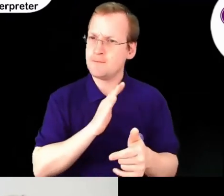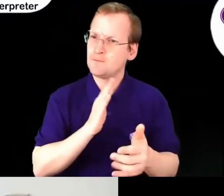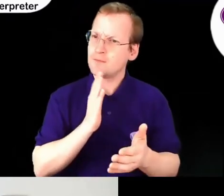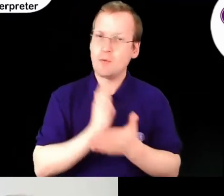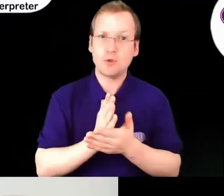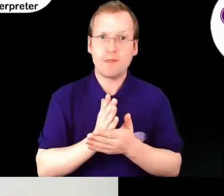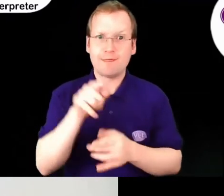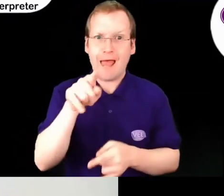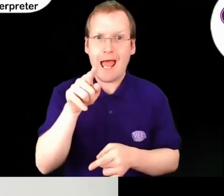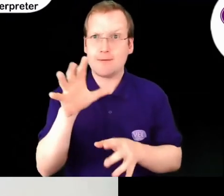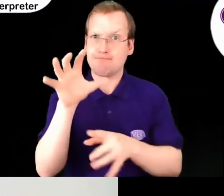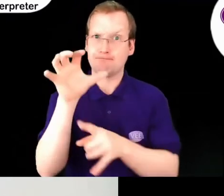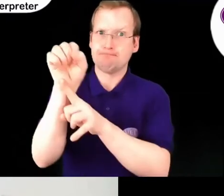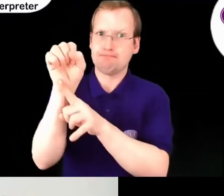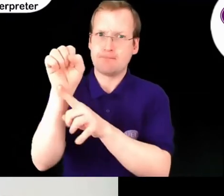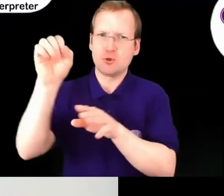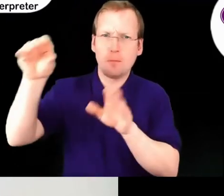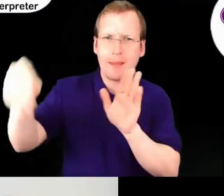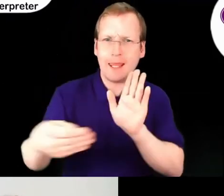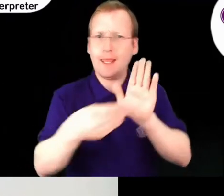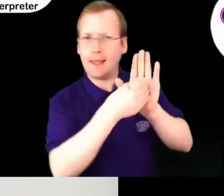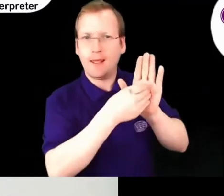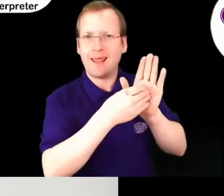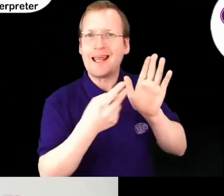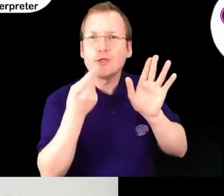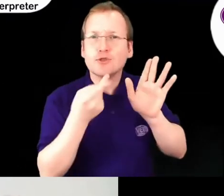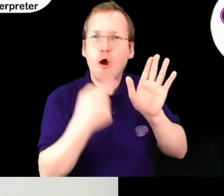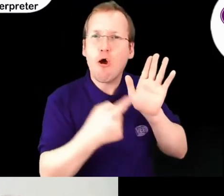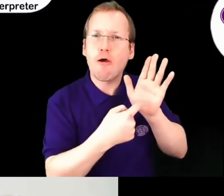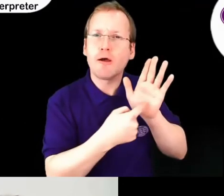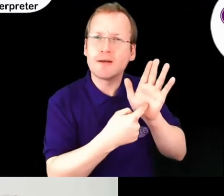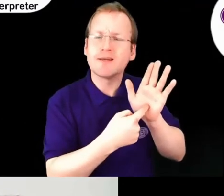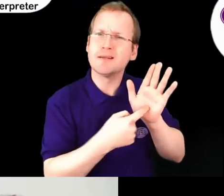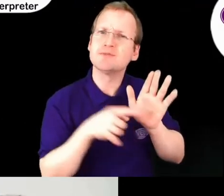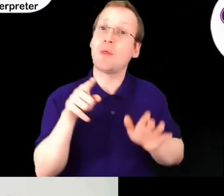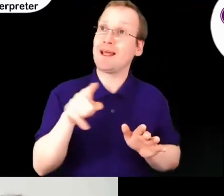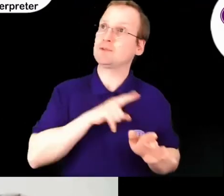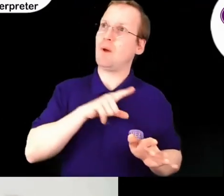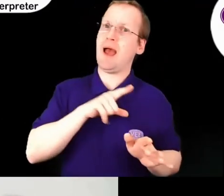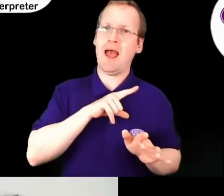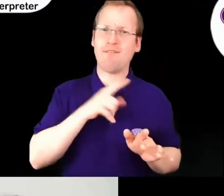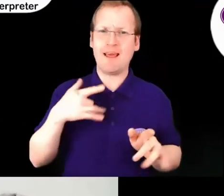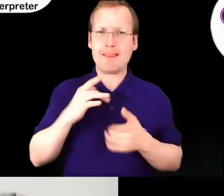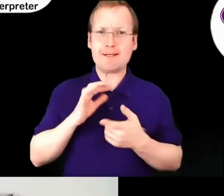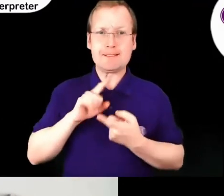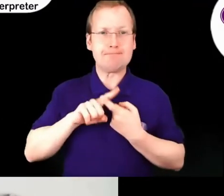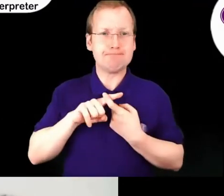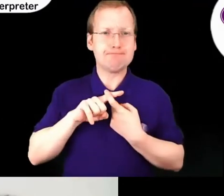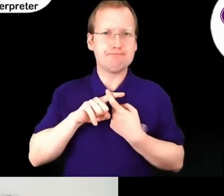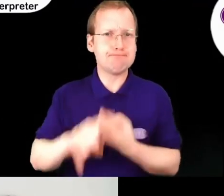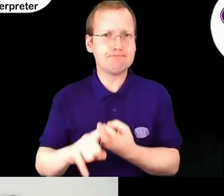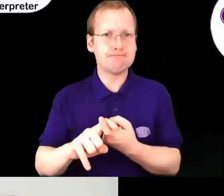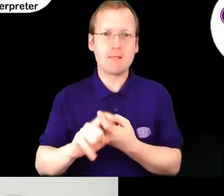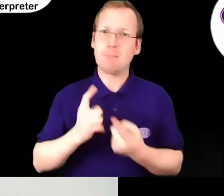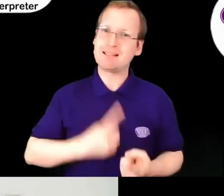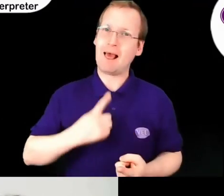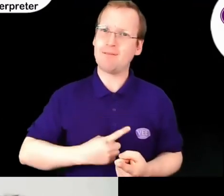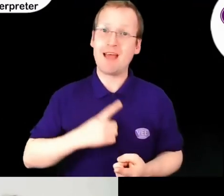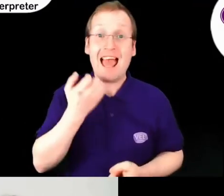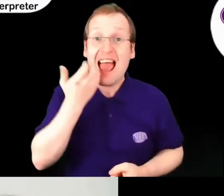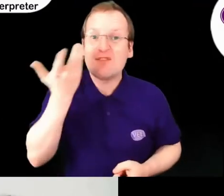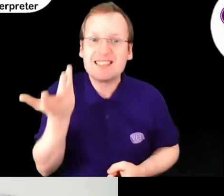song. So it's some, you know, a compulsion within myself. It's not something which I do every